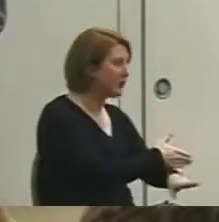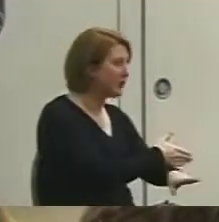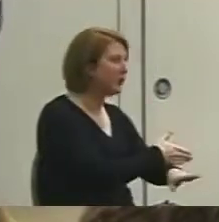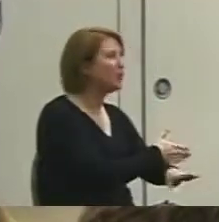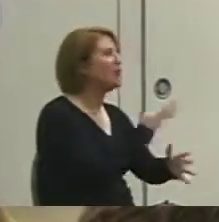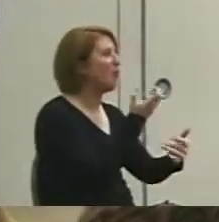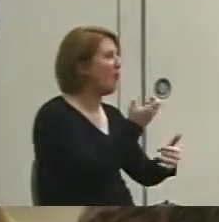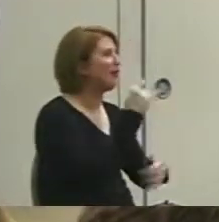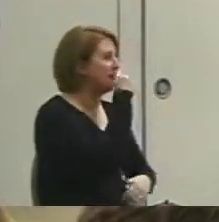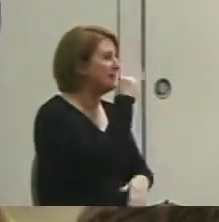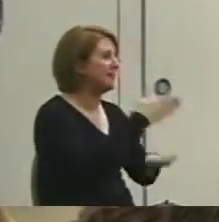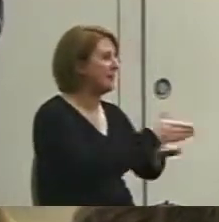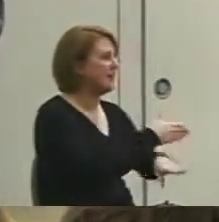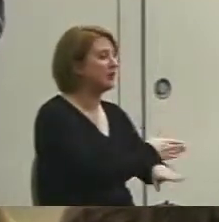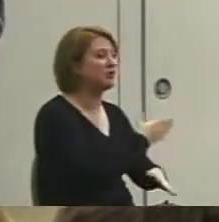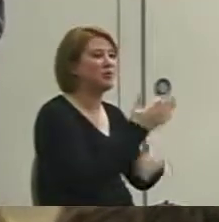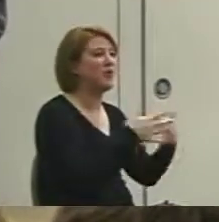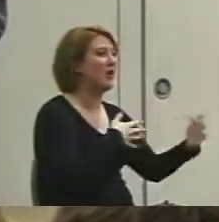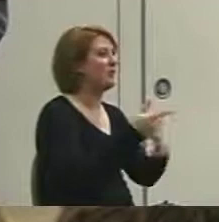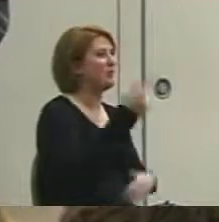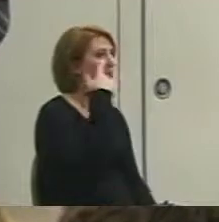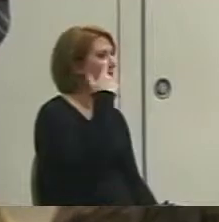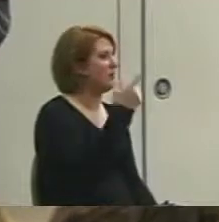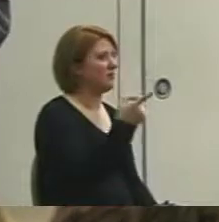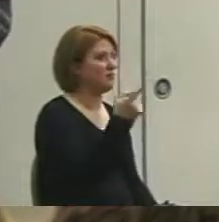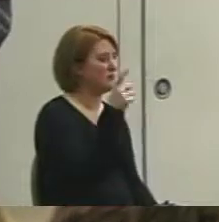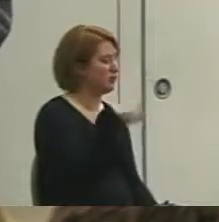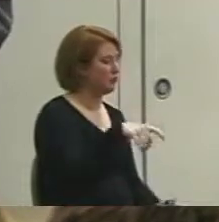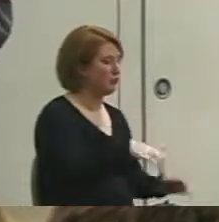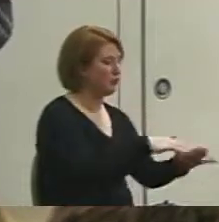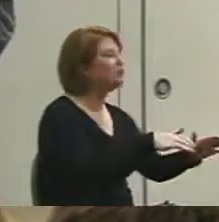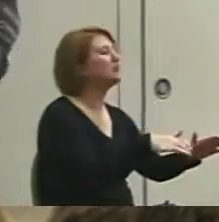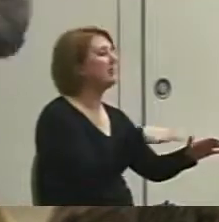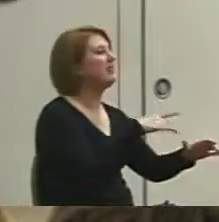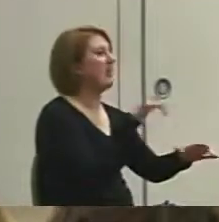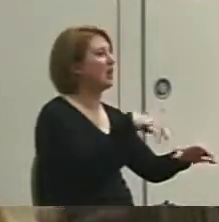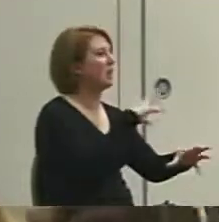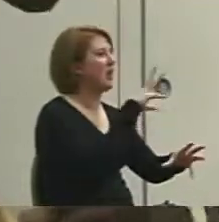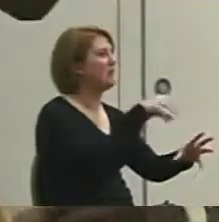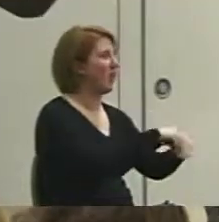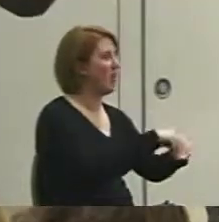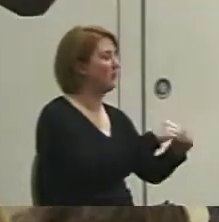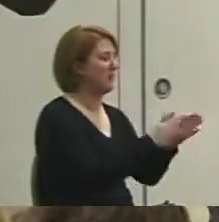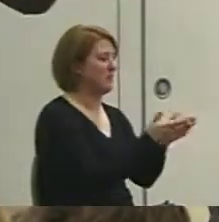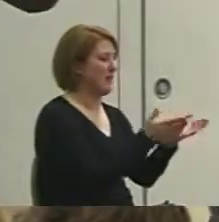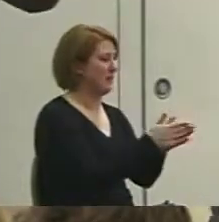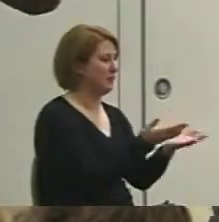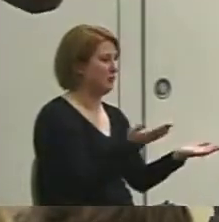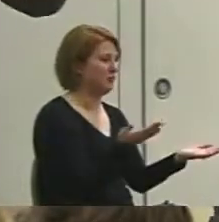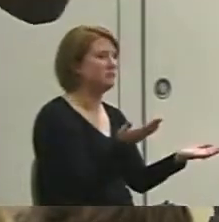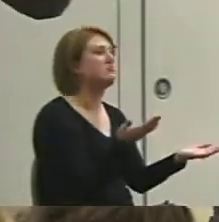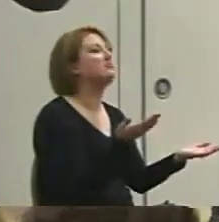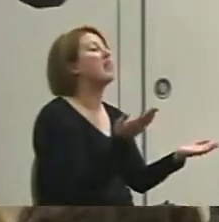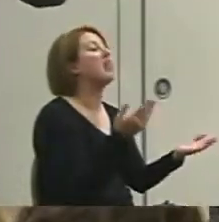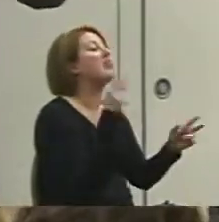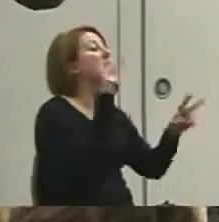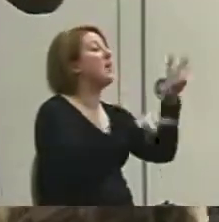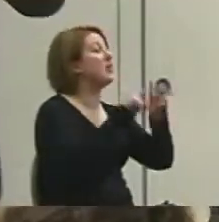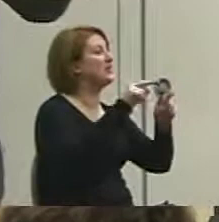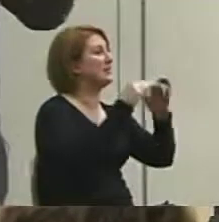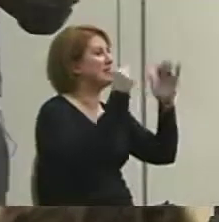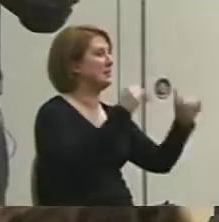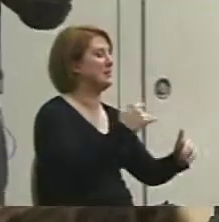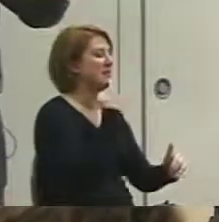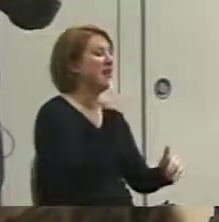You want the kid to get better, so whatever you think you have to do to make the kid get better should be part of the package that we put in place. The monitoring system is just saying,